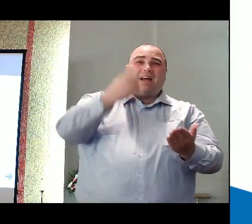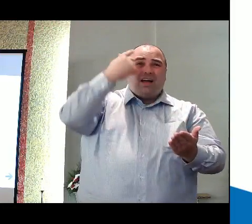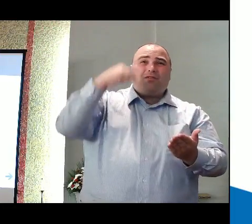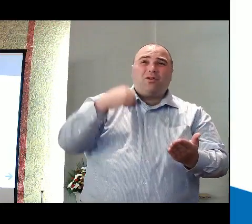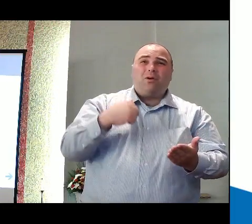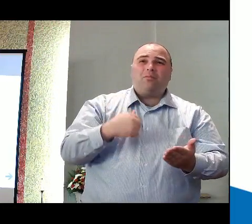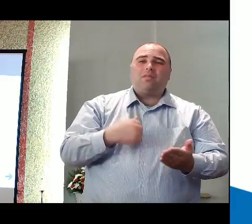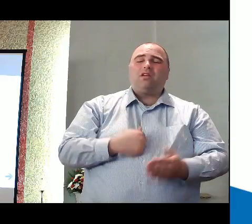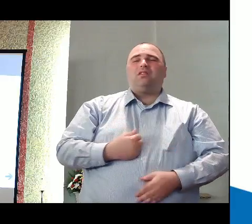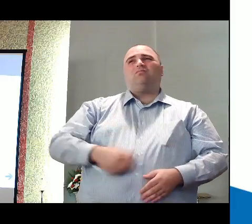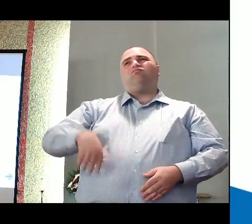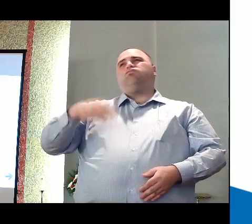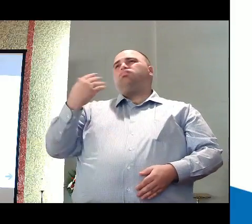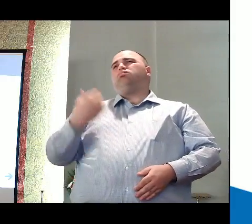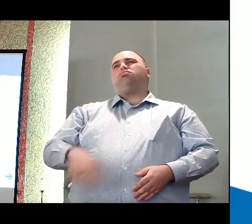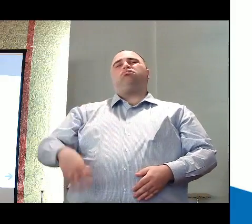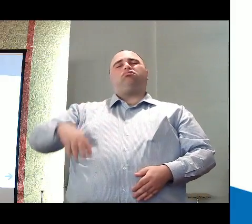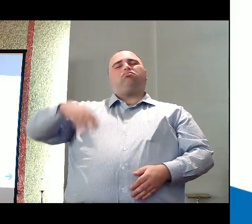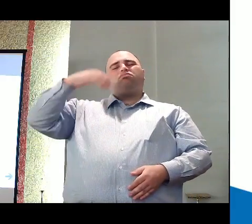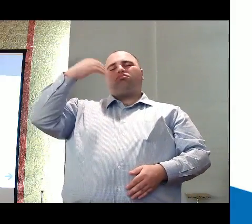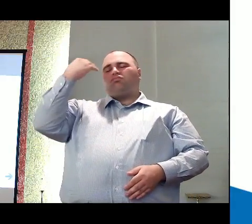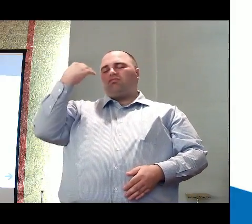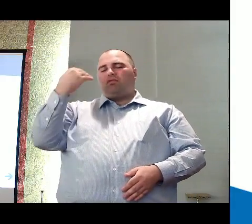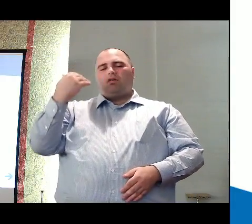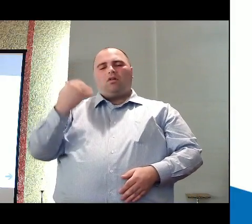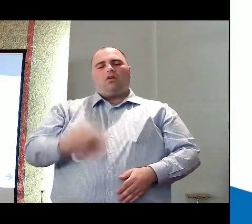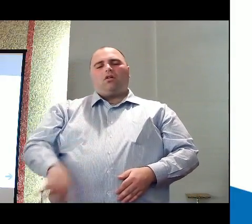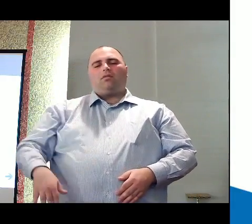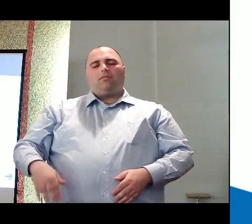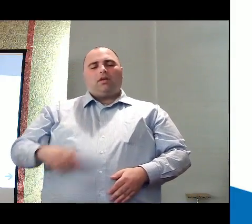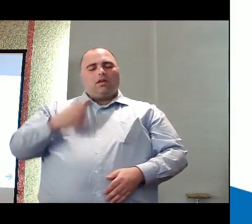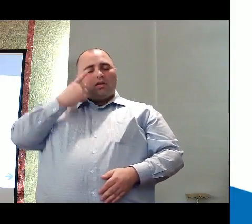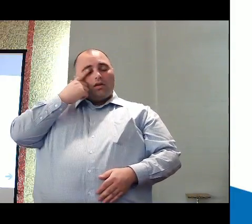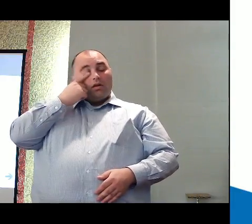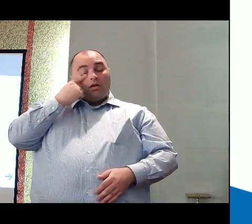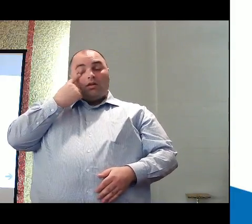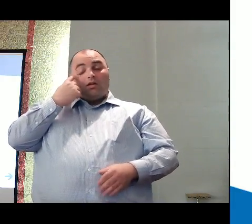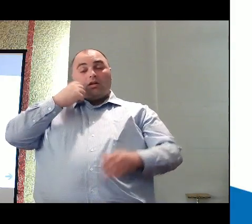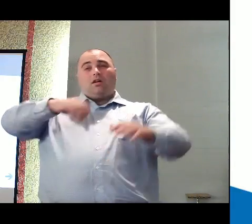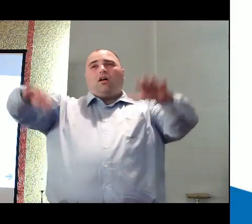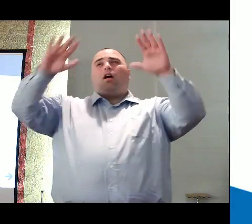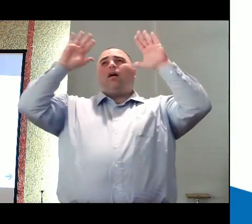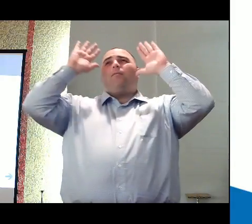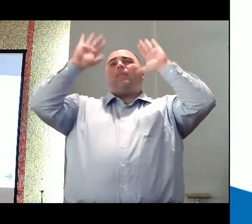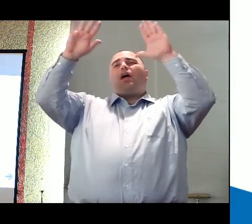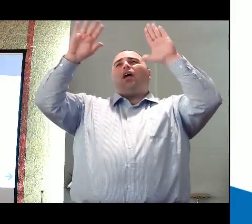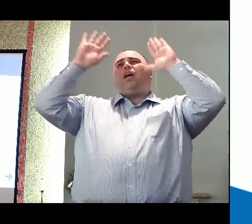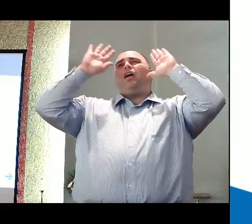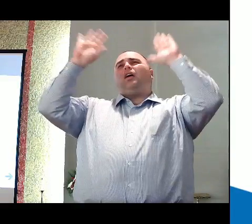my God, would die for me?